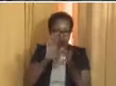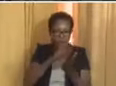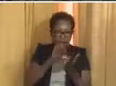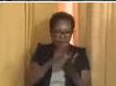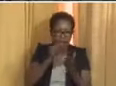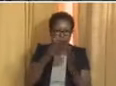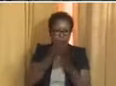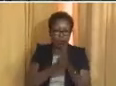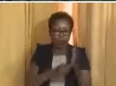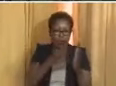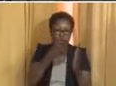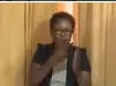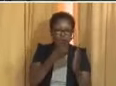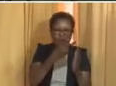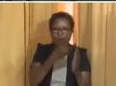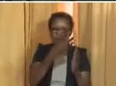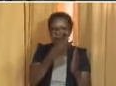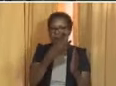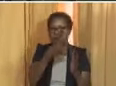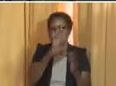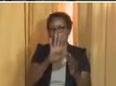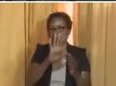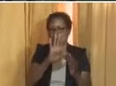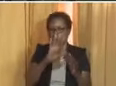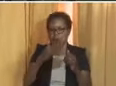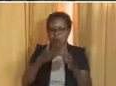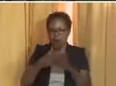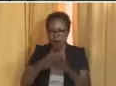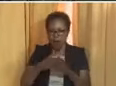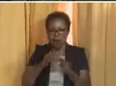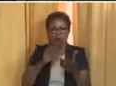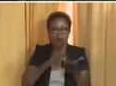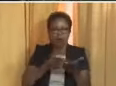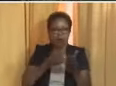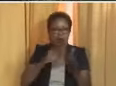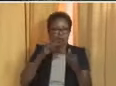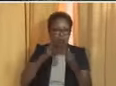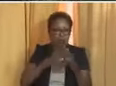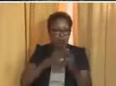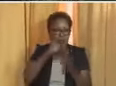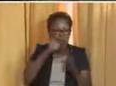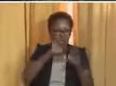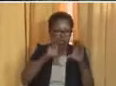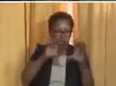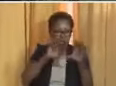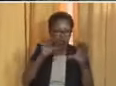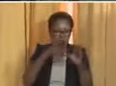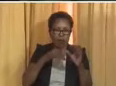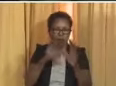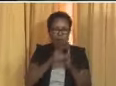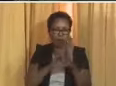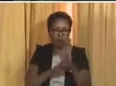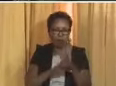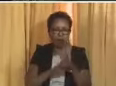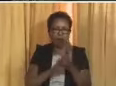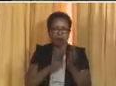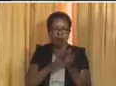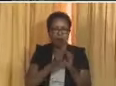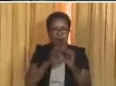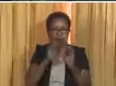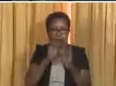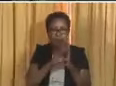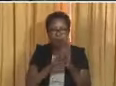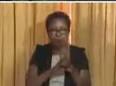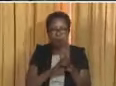5, 6, 7, and 8. Therefore, the second schedule to the Constitutional Amendment Bill conflicts with the